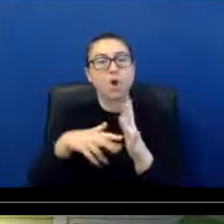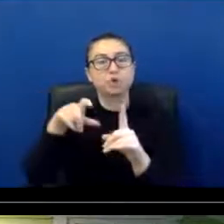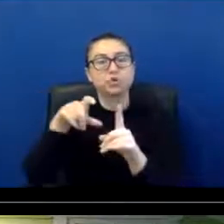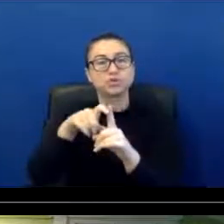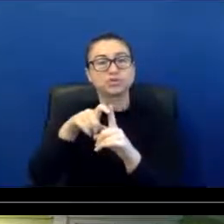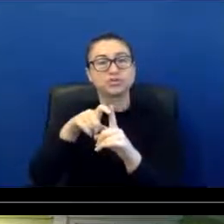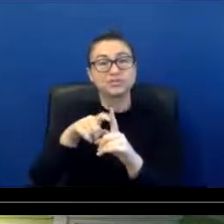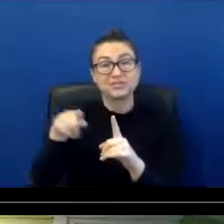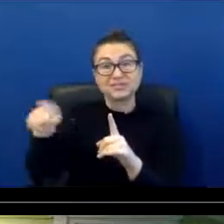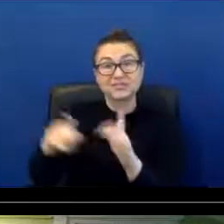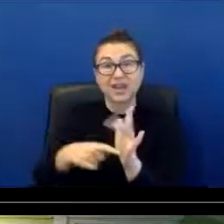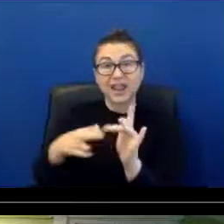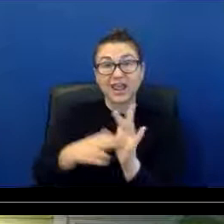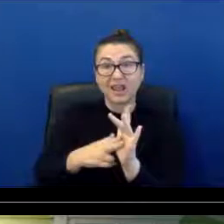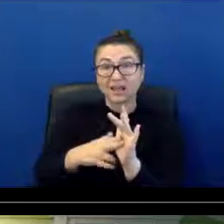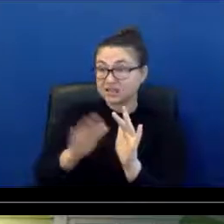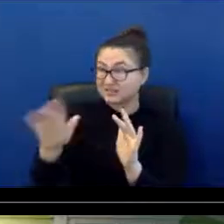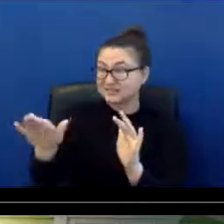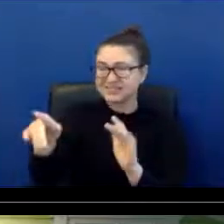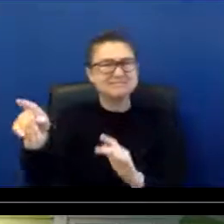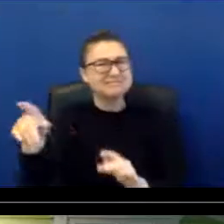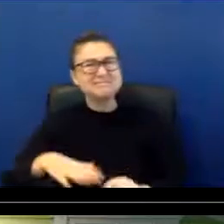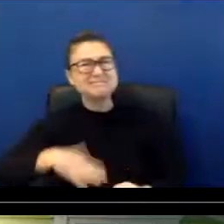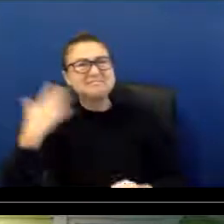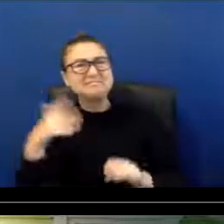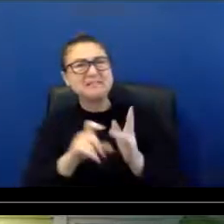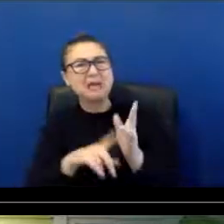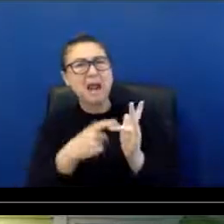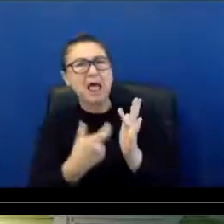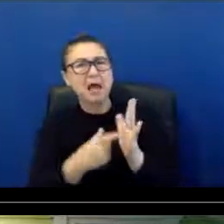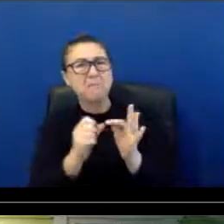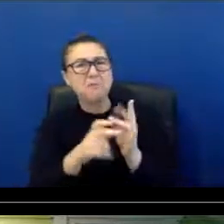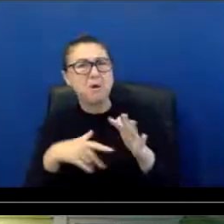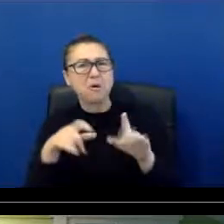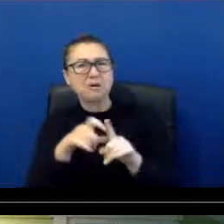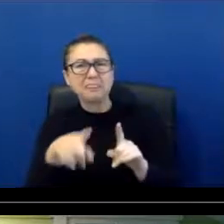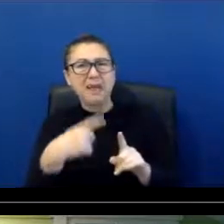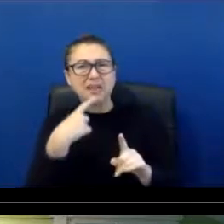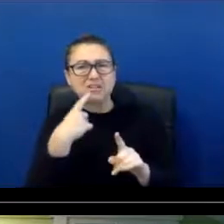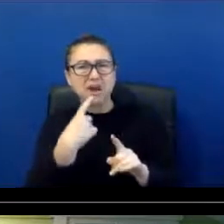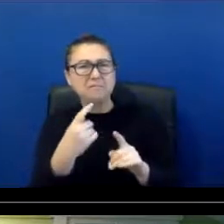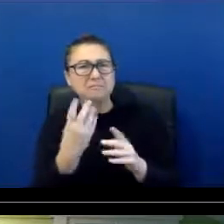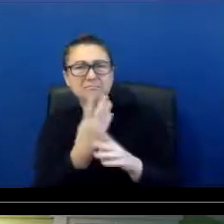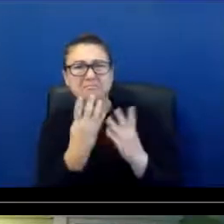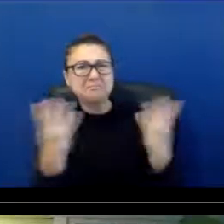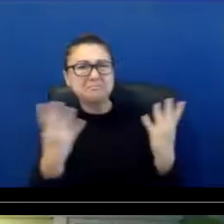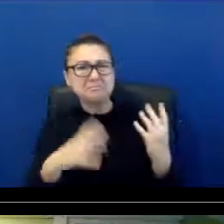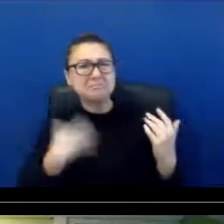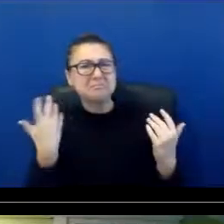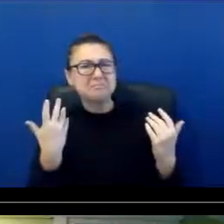but Lynn doesn't want ColourBond. So what can Frank do?